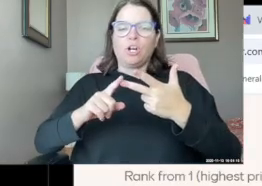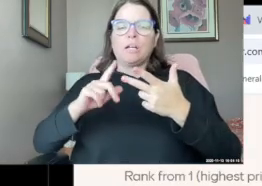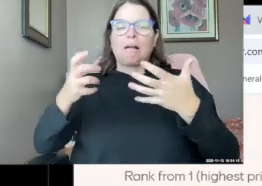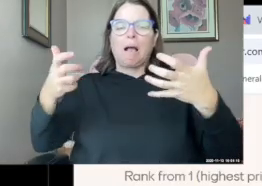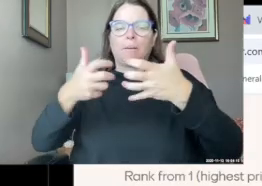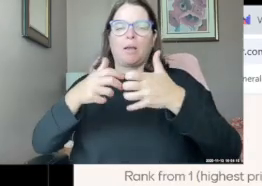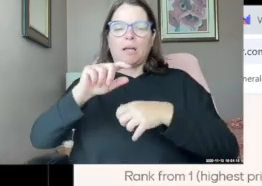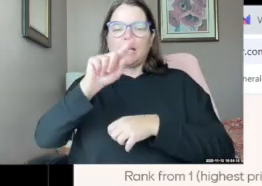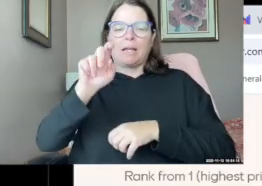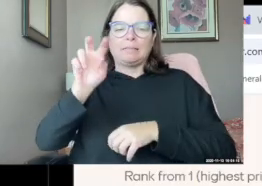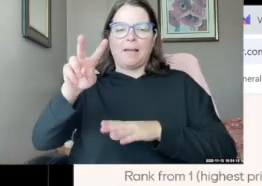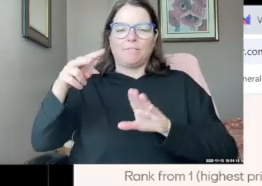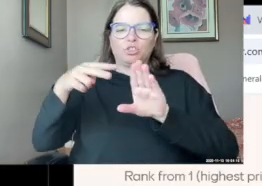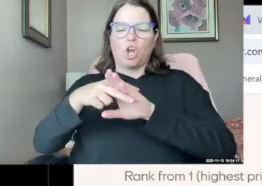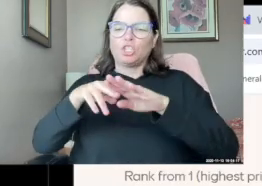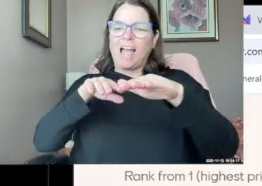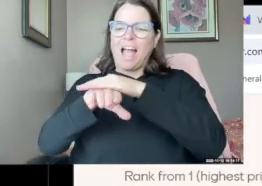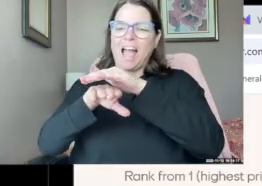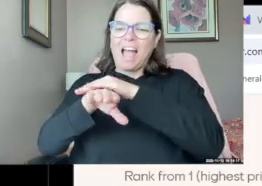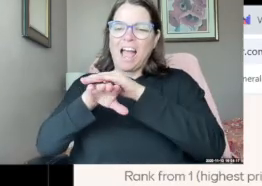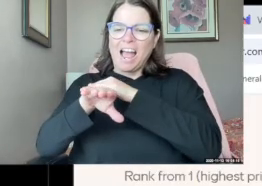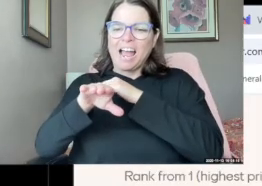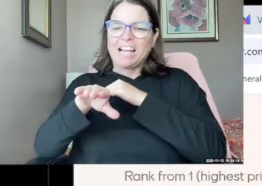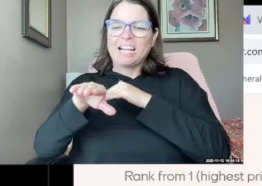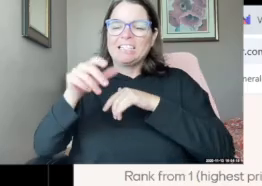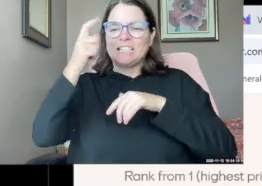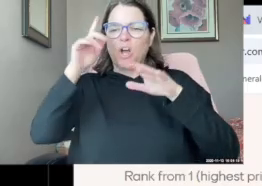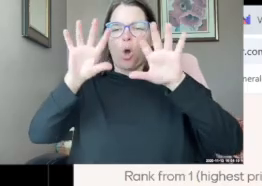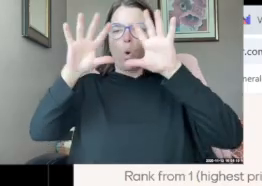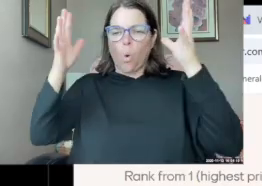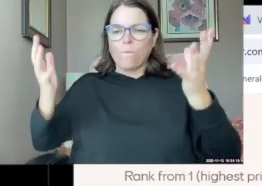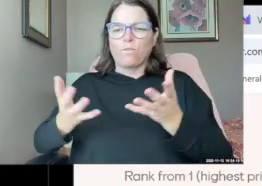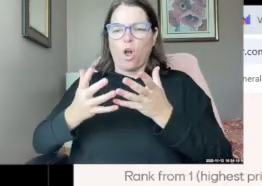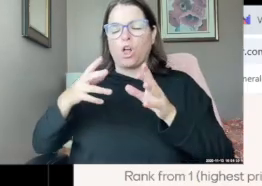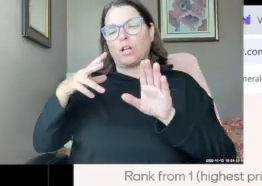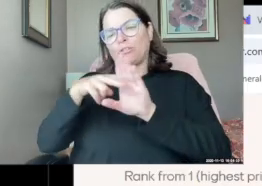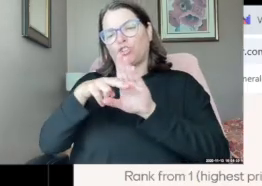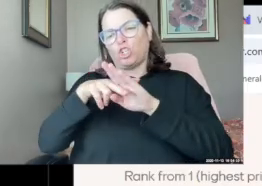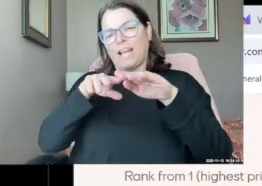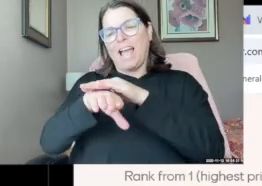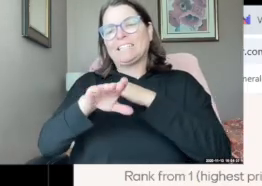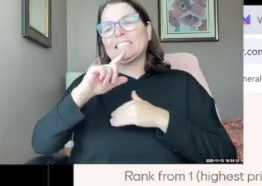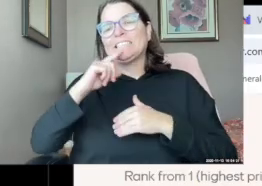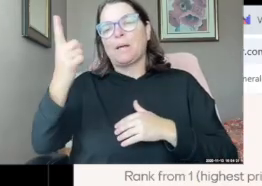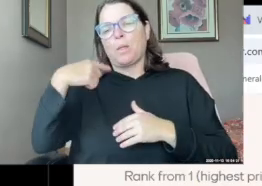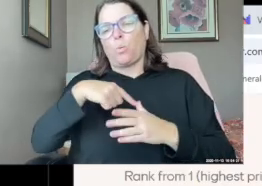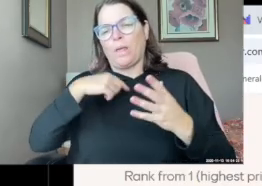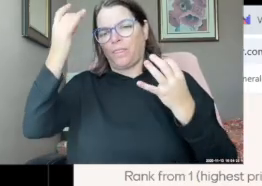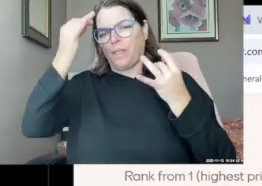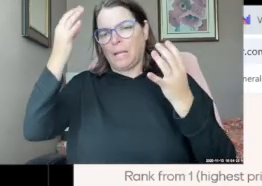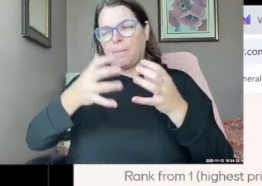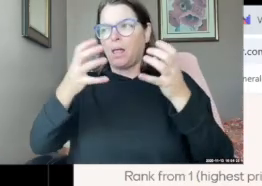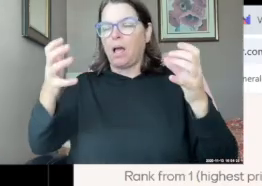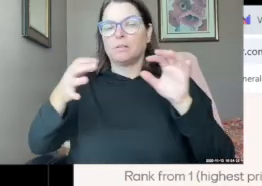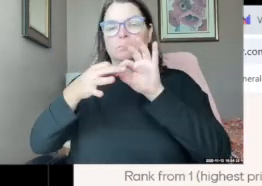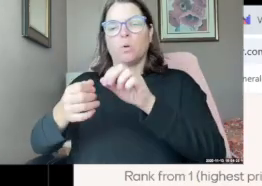the program that's ranked third, complimentary ZEV charging access, well, this is not entirely the same. Overall charging access